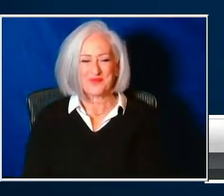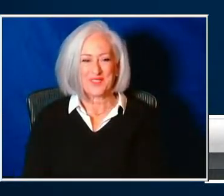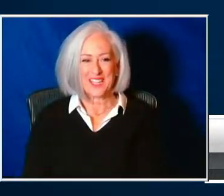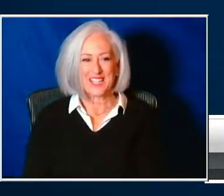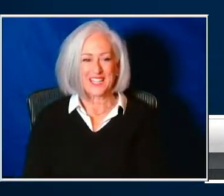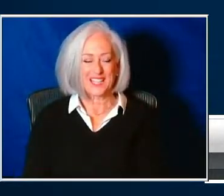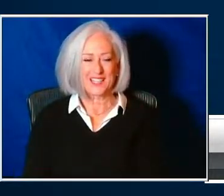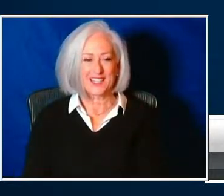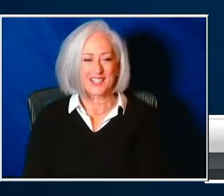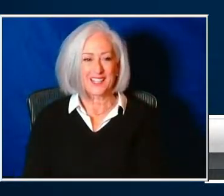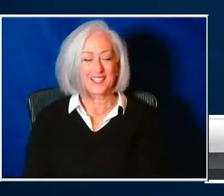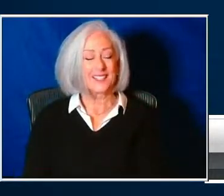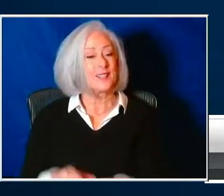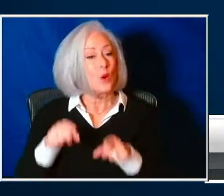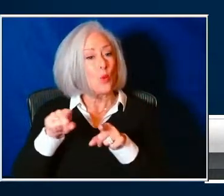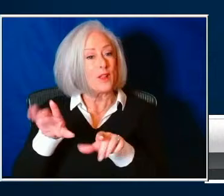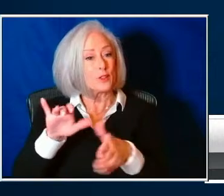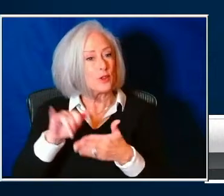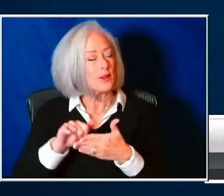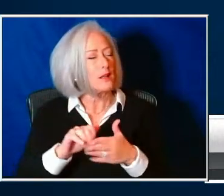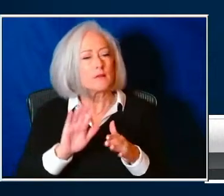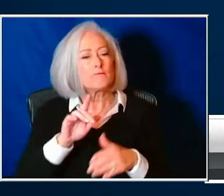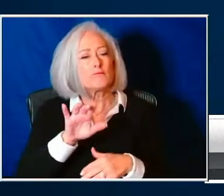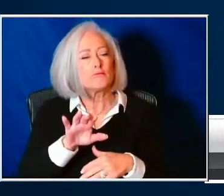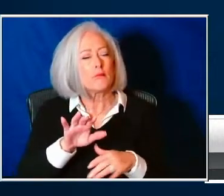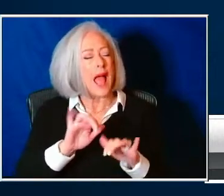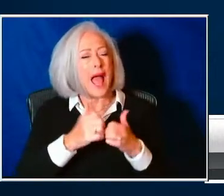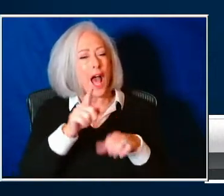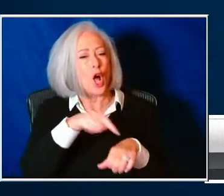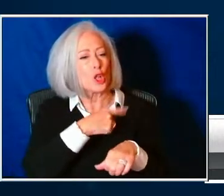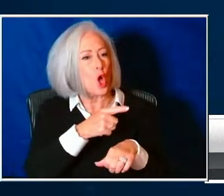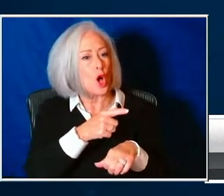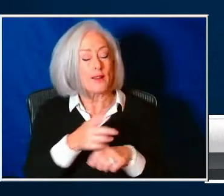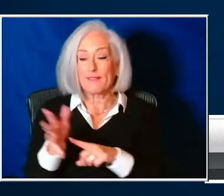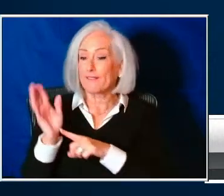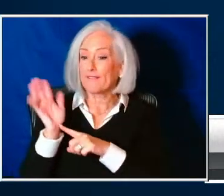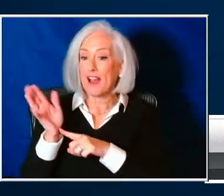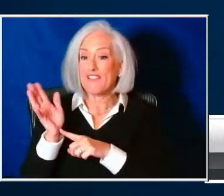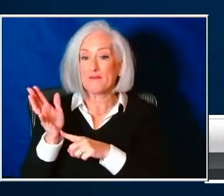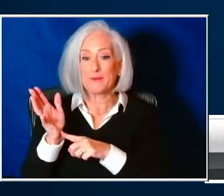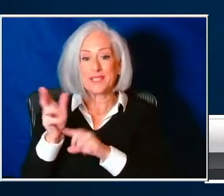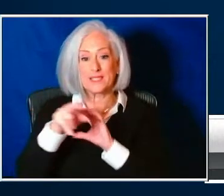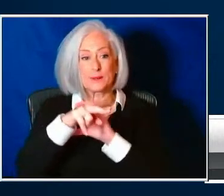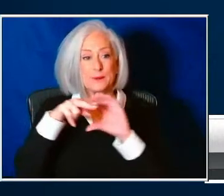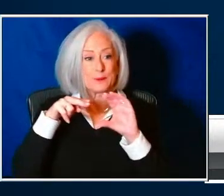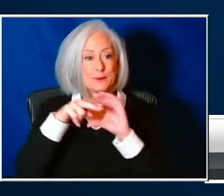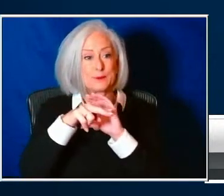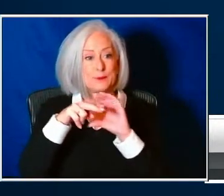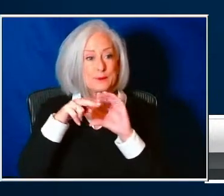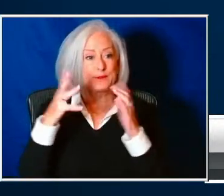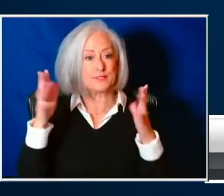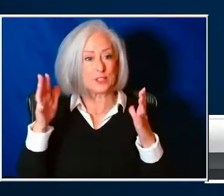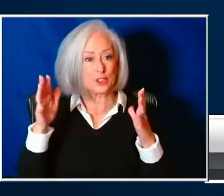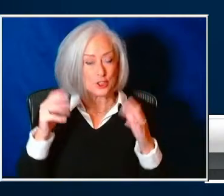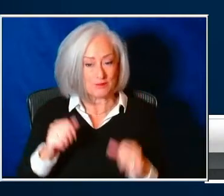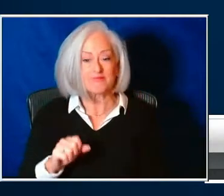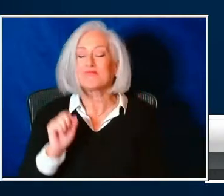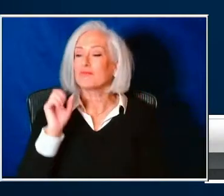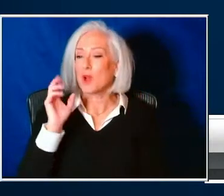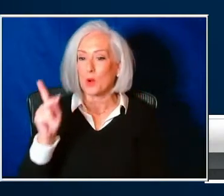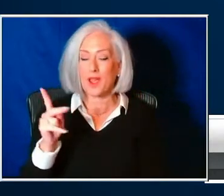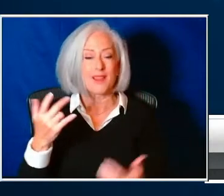All right, so while they're doing, how long will this take for the scan to actually read? 5 minutes. 5 minutes to read. Yes. Okay, that gives me a chance to get to a couple